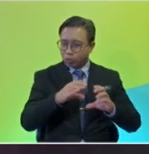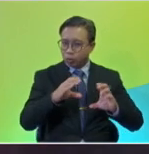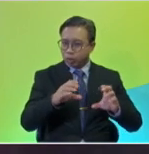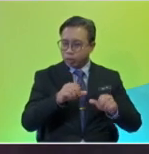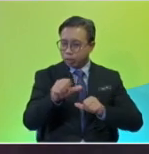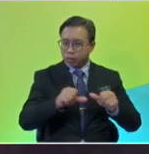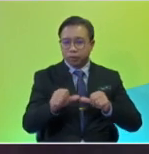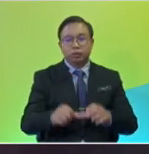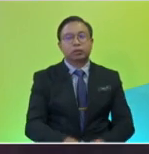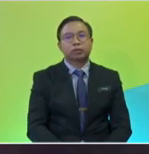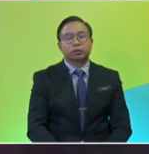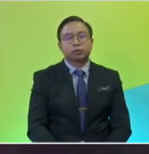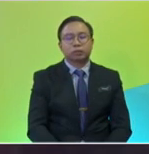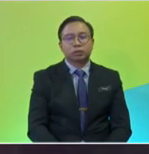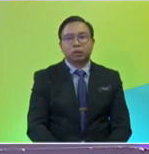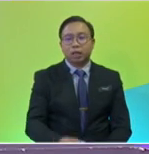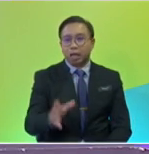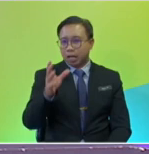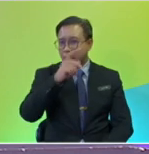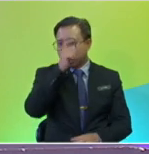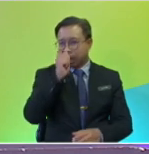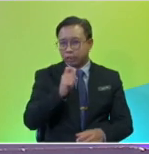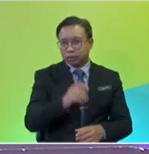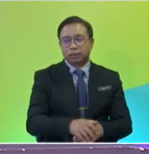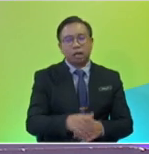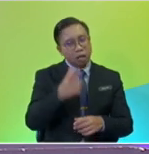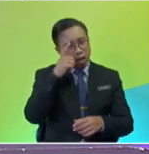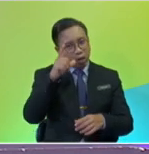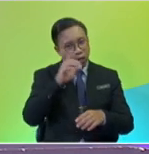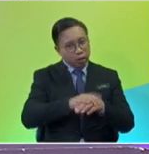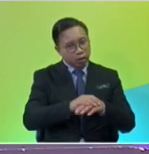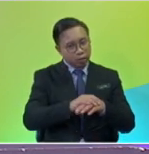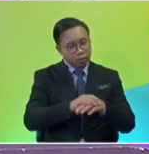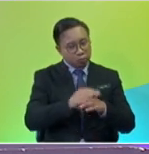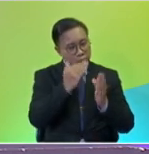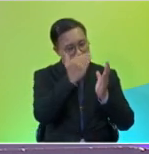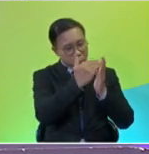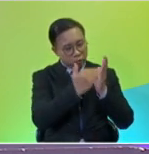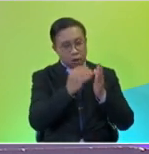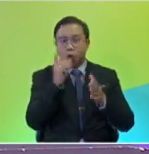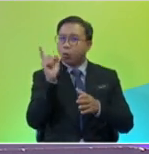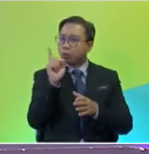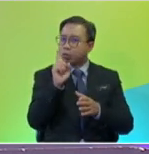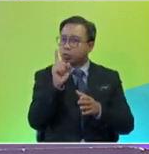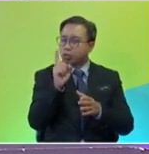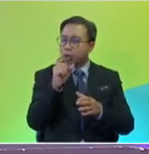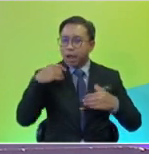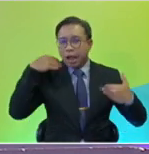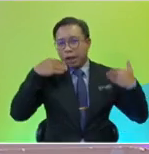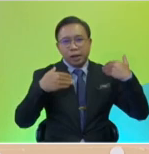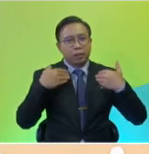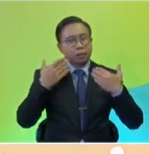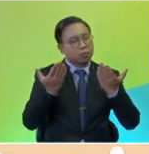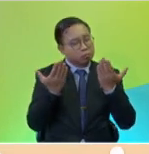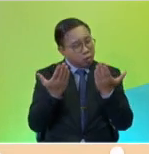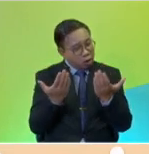all right? Okay, so we're going to ask Hannah. Hannah, look at the slide. Hana, which animal is